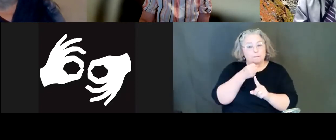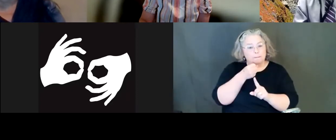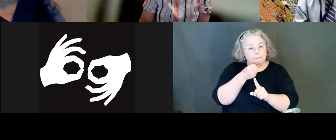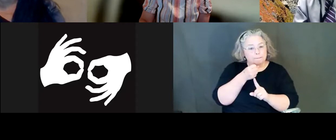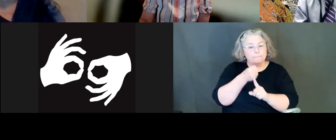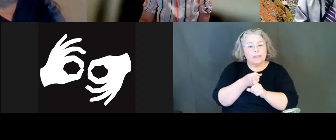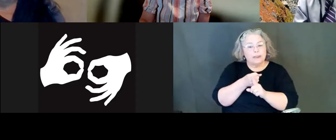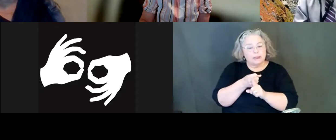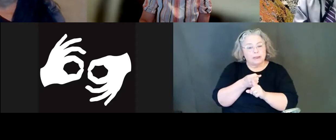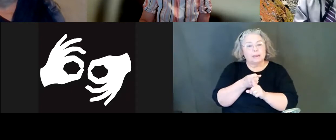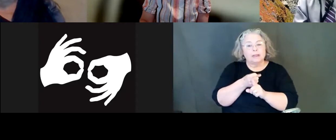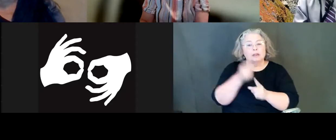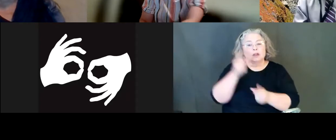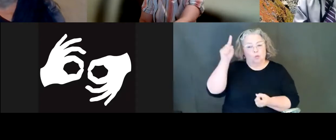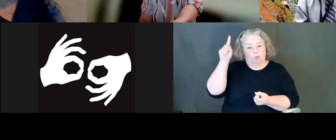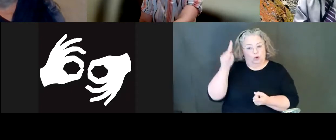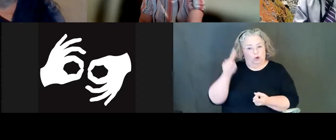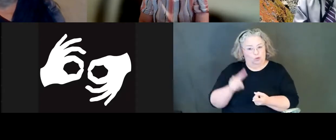the risk.